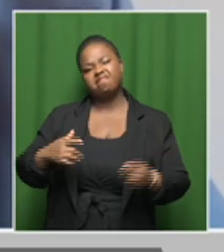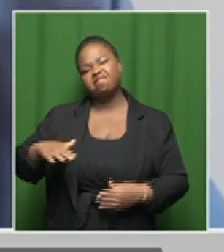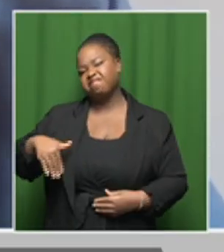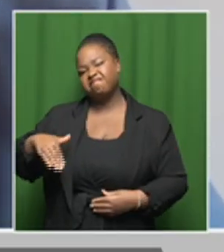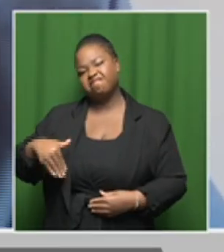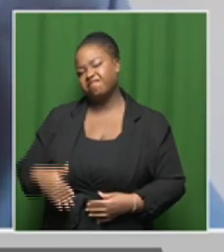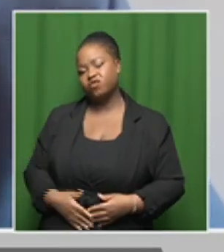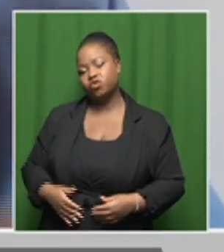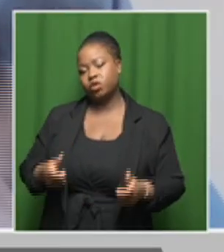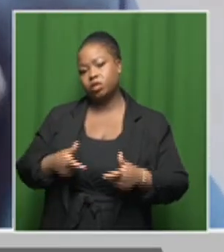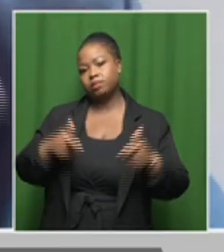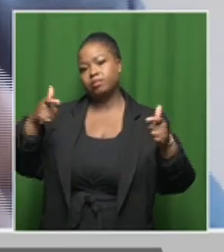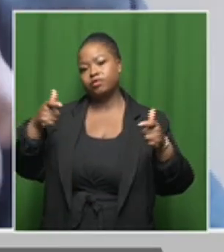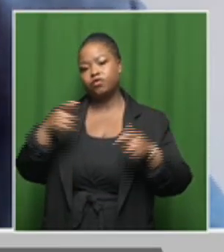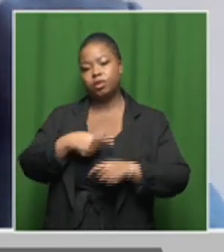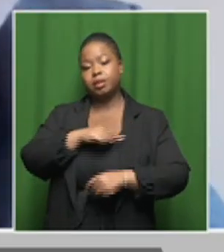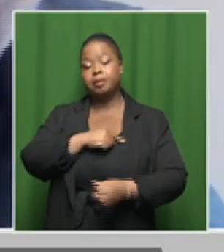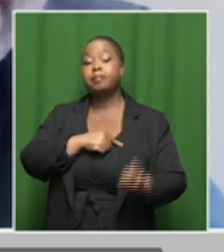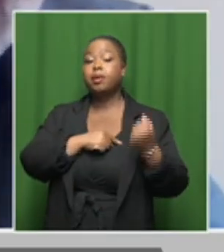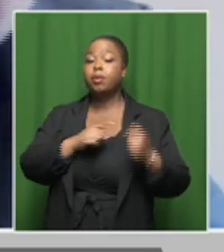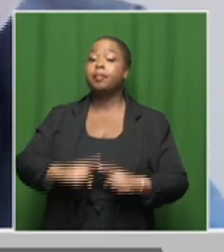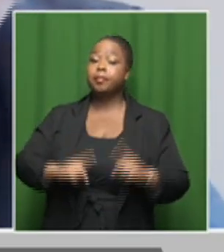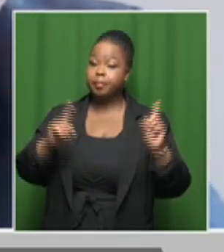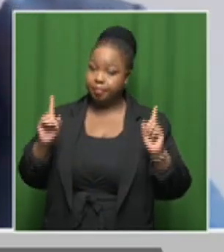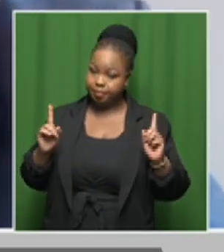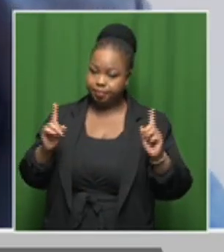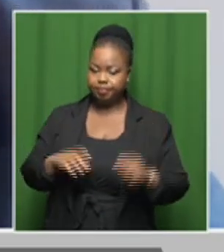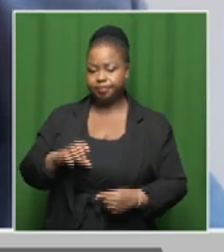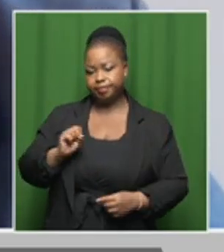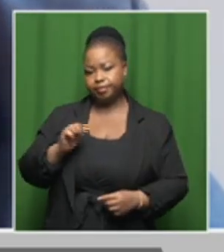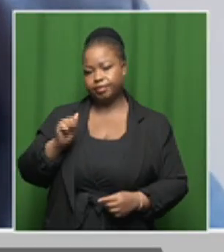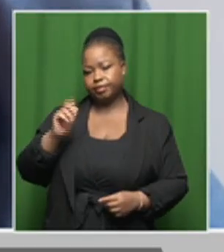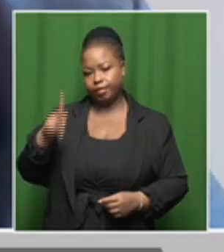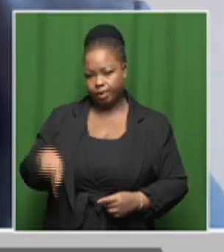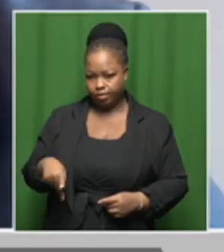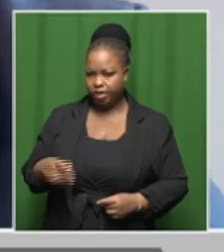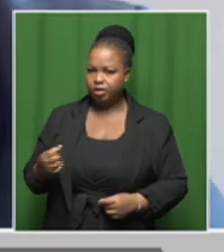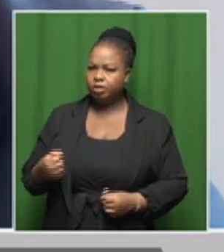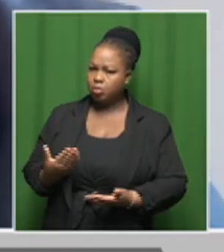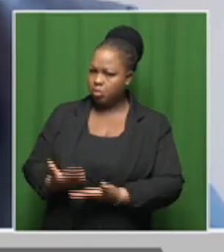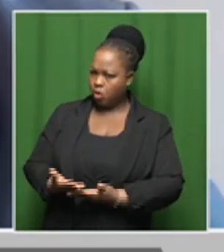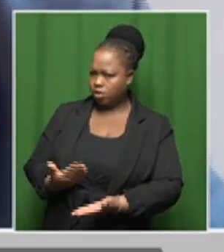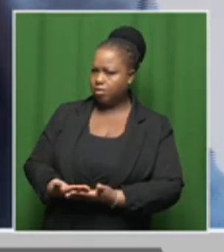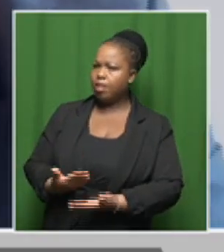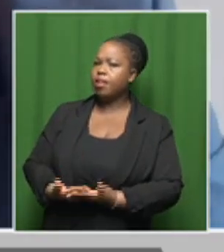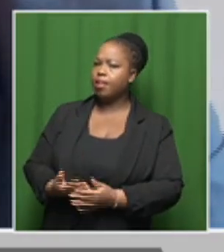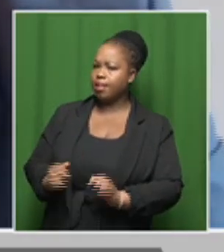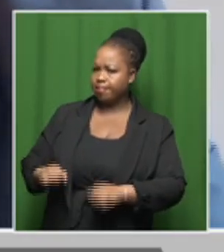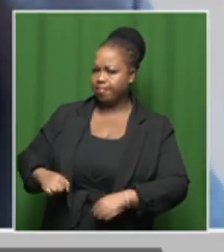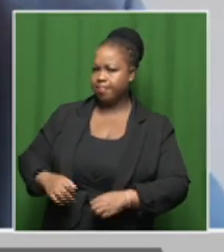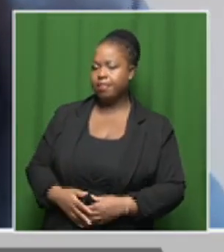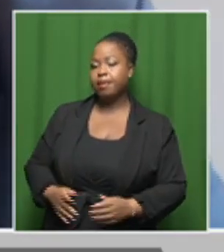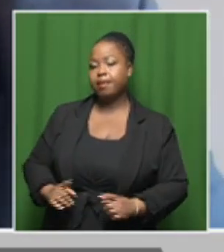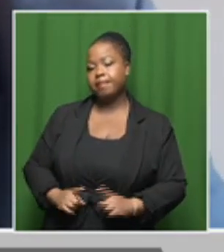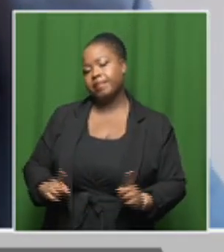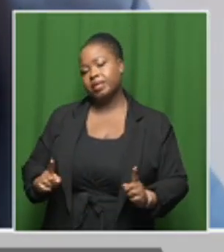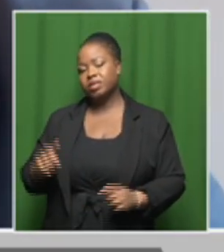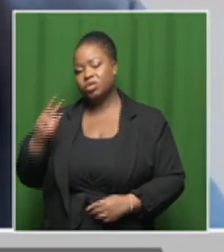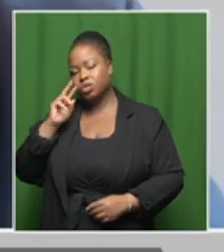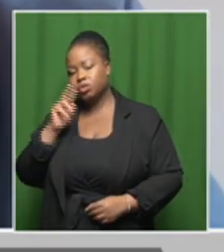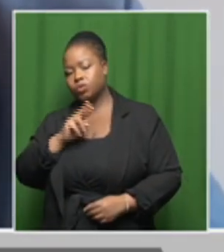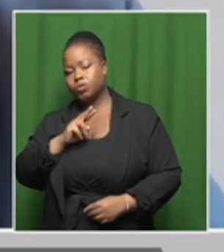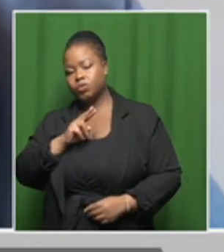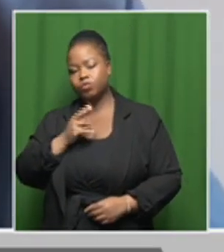in larger stages of power. But the SACP holds that possibility, although it doesn't look through